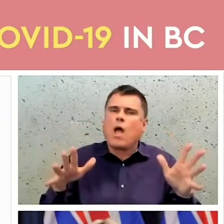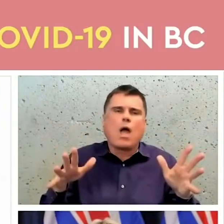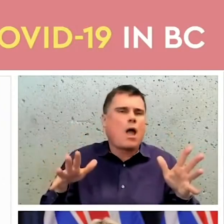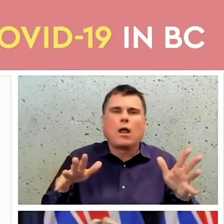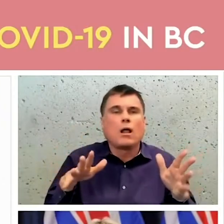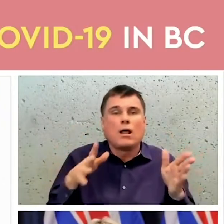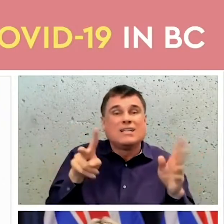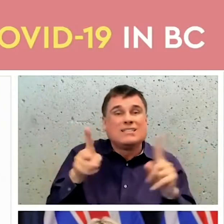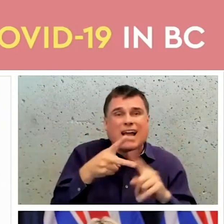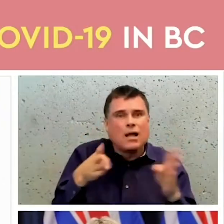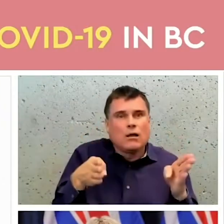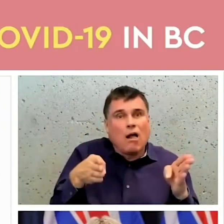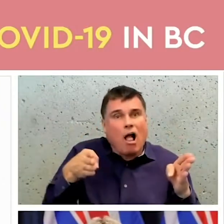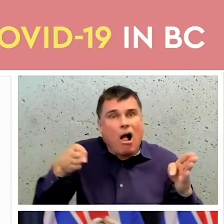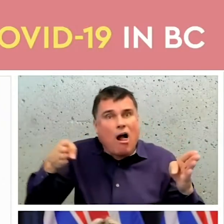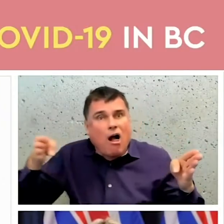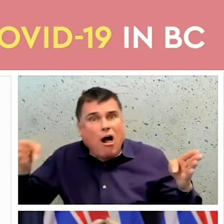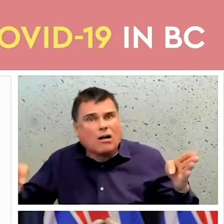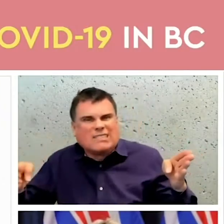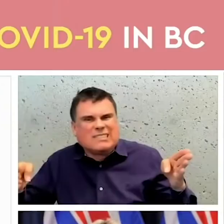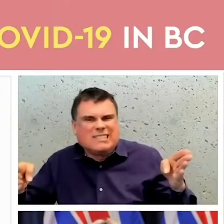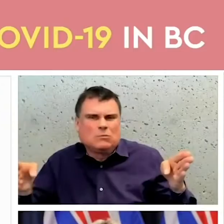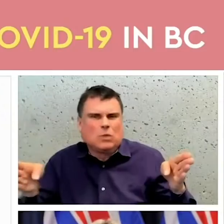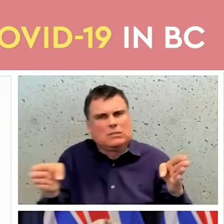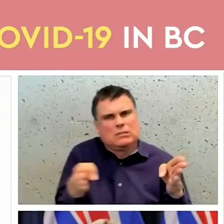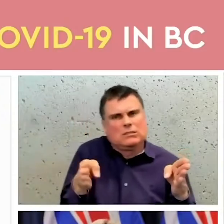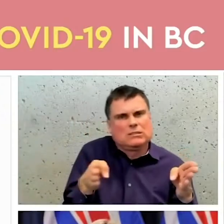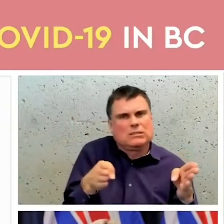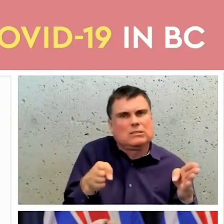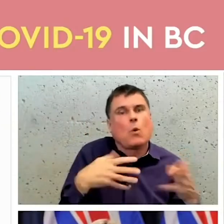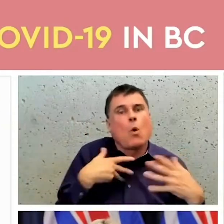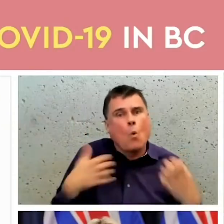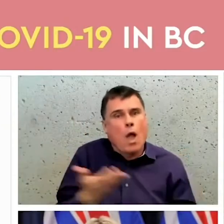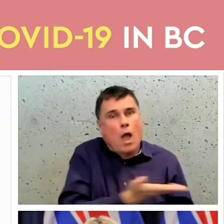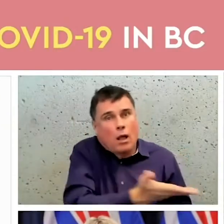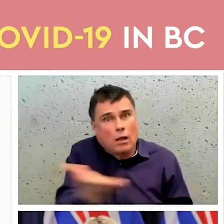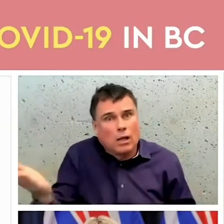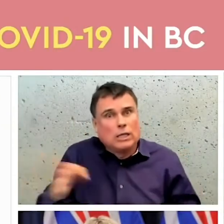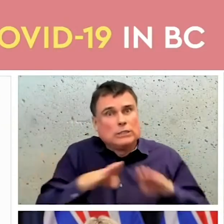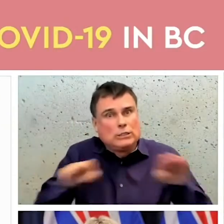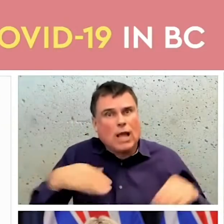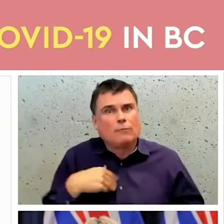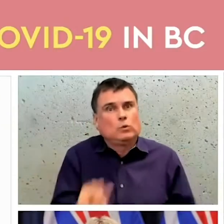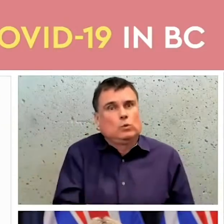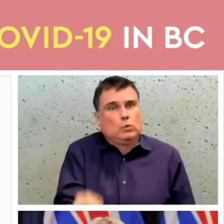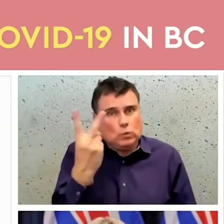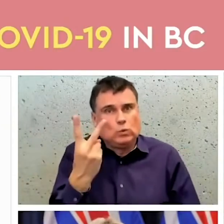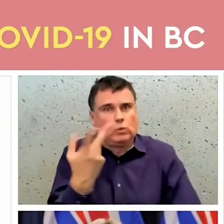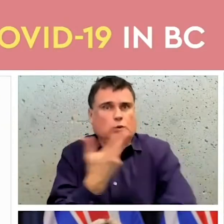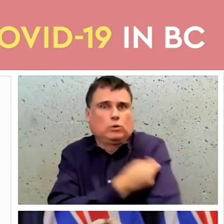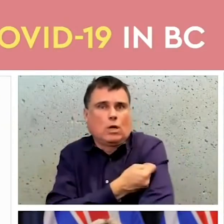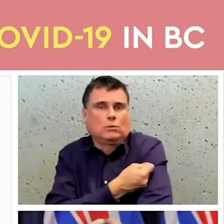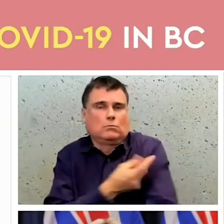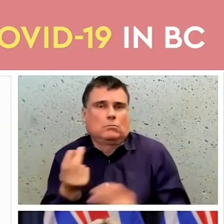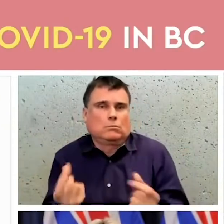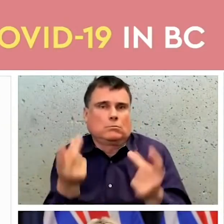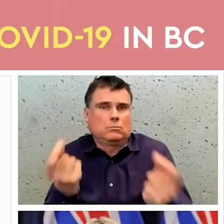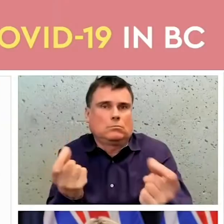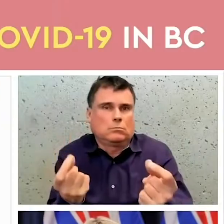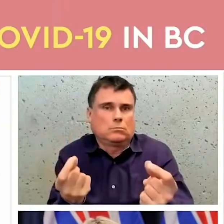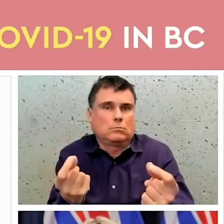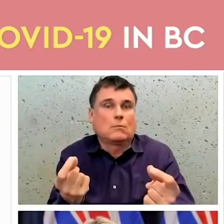we don't want children not to be protected for some of the other vaccine preventable illness, particularly